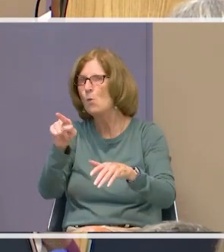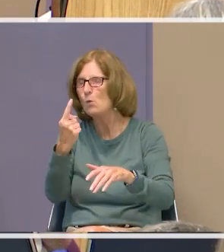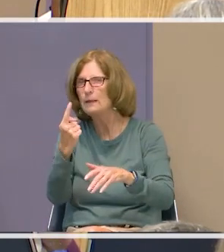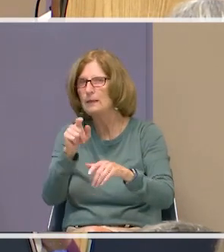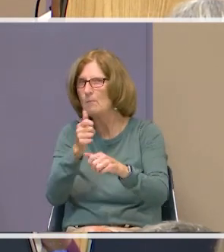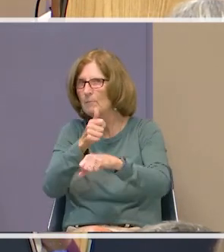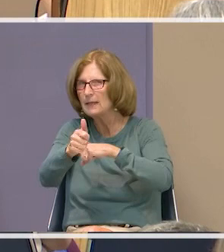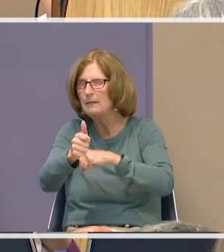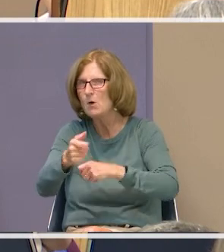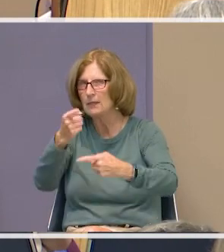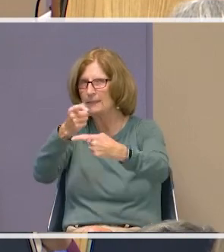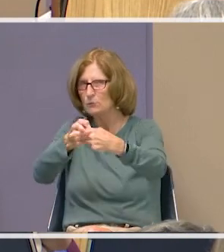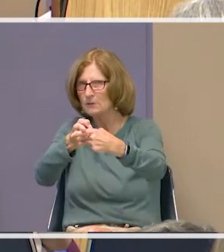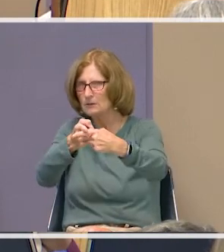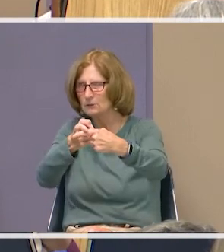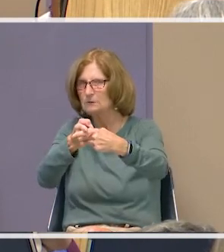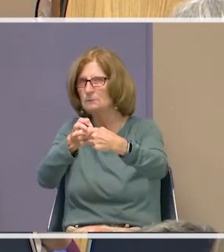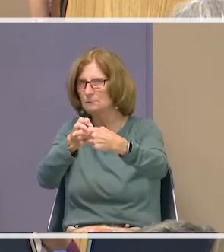Yep. Thanks. Yep.